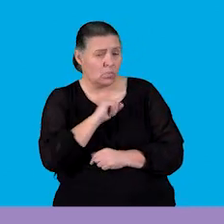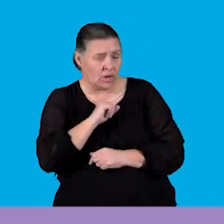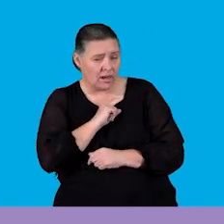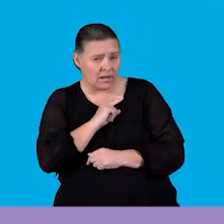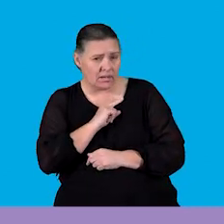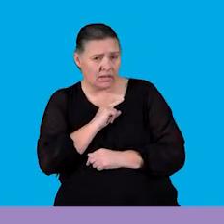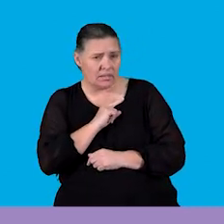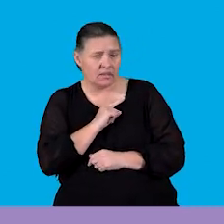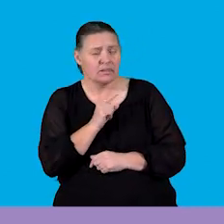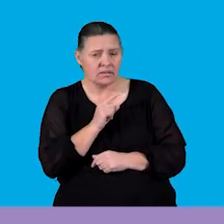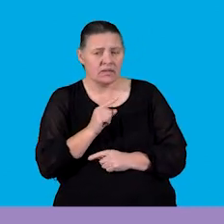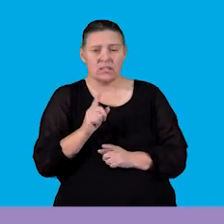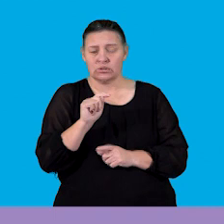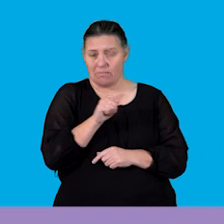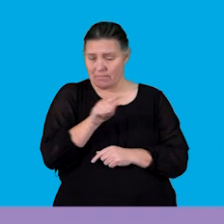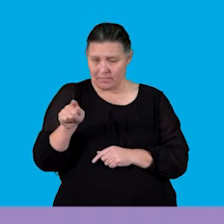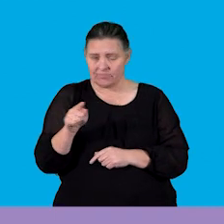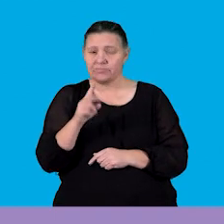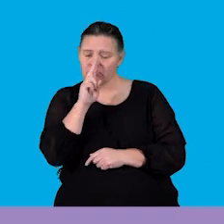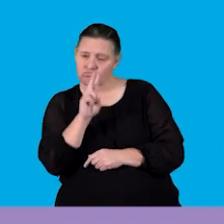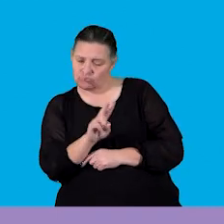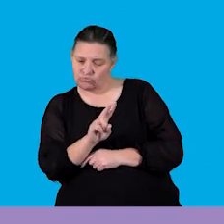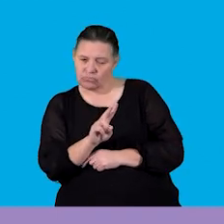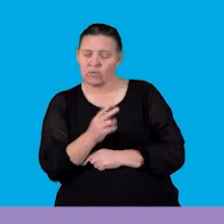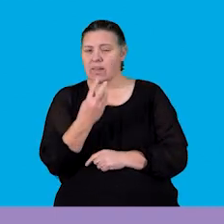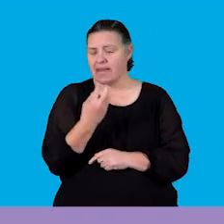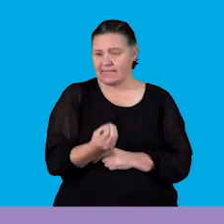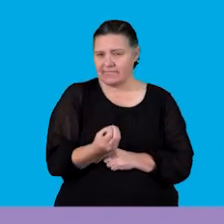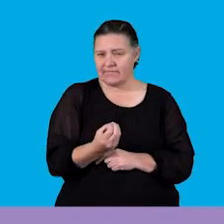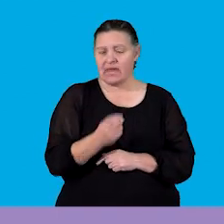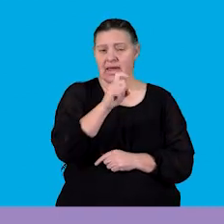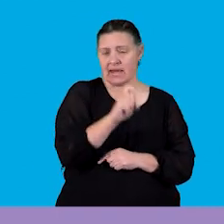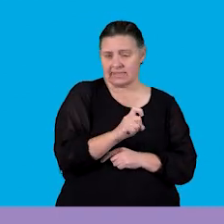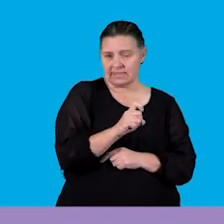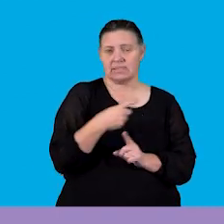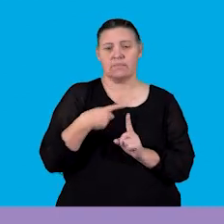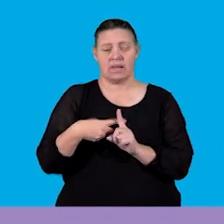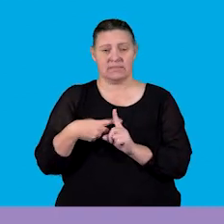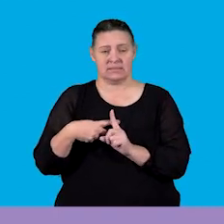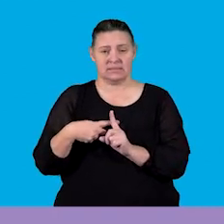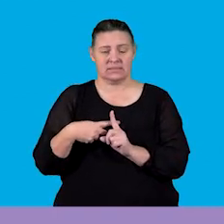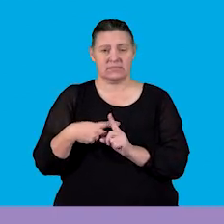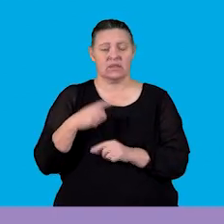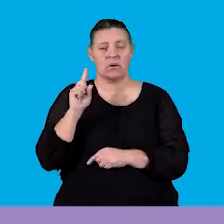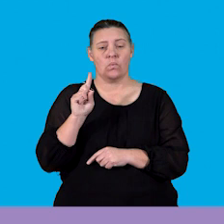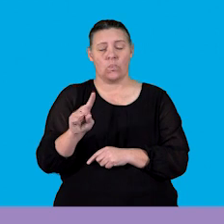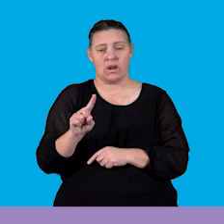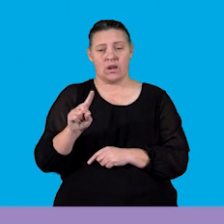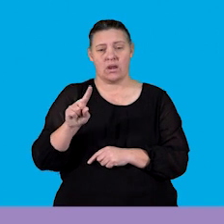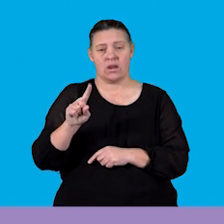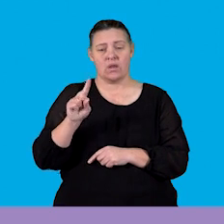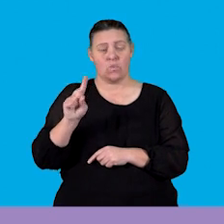43, because those are our like terms there, then we can see that we are going to have the X plus